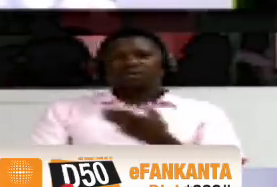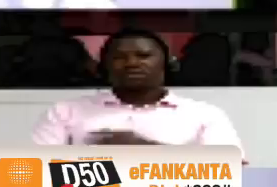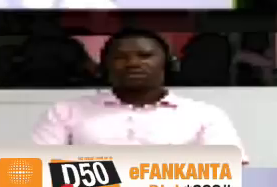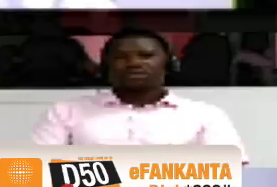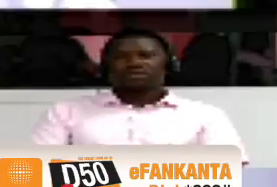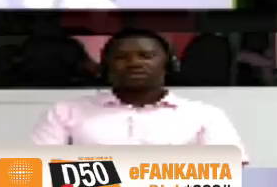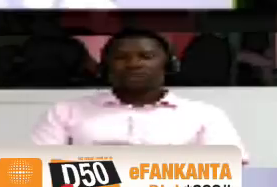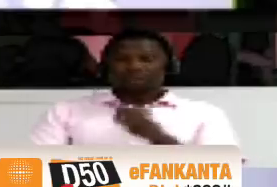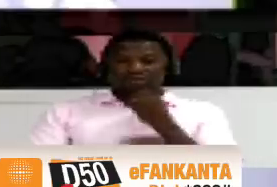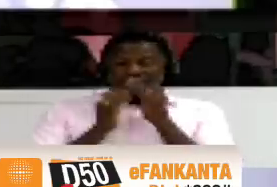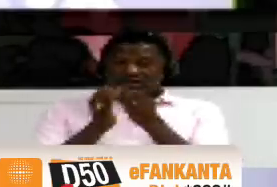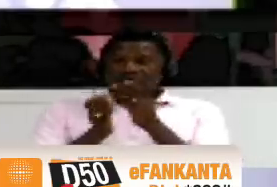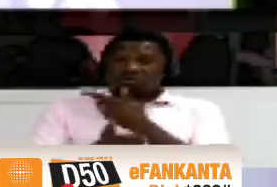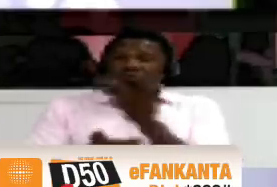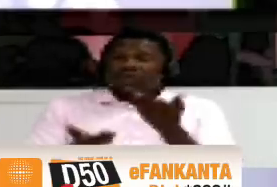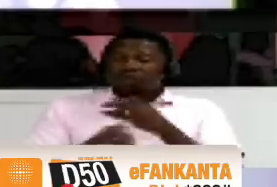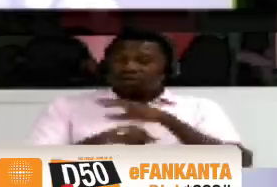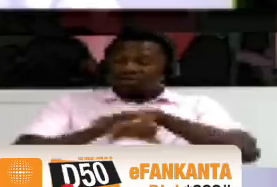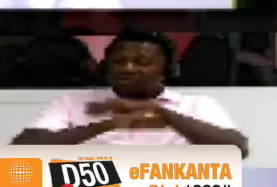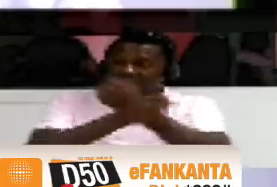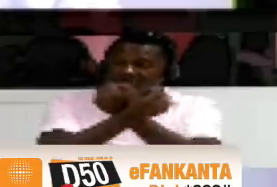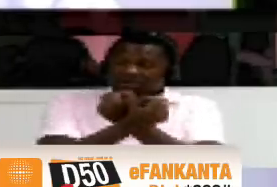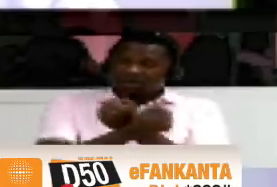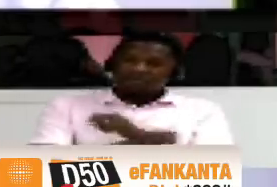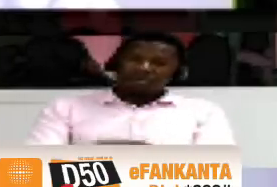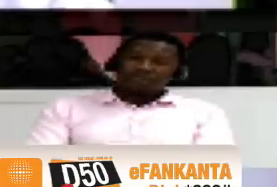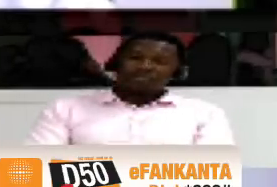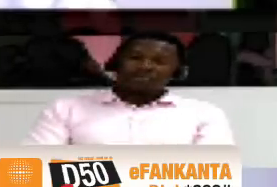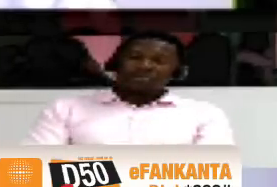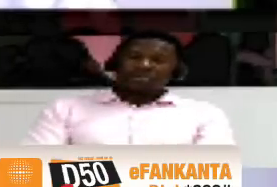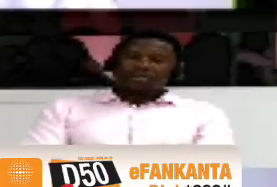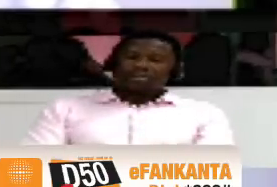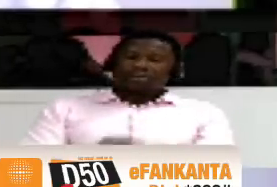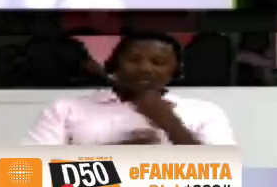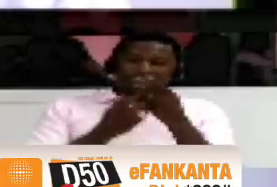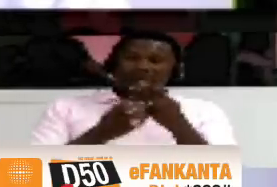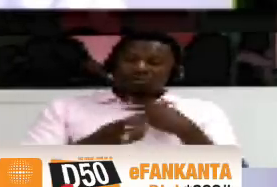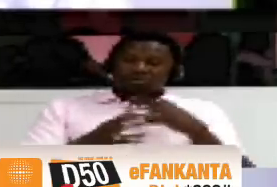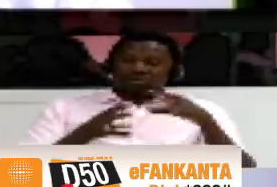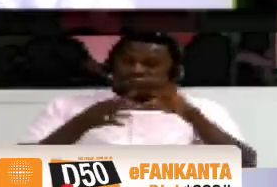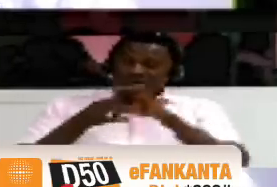Did he tell you why he was arrested? He said it was in connection to the demonstration because